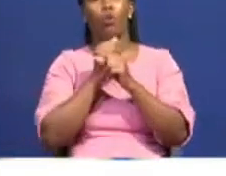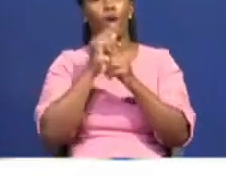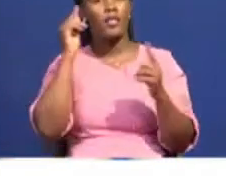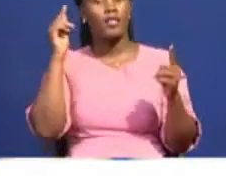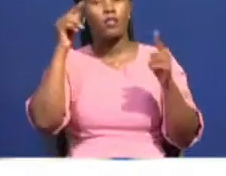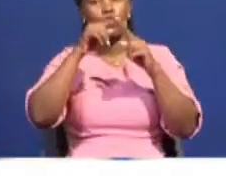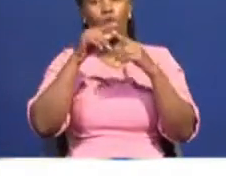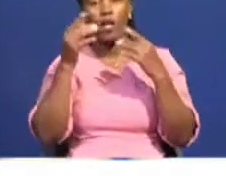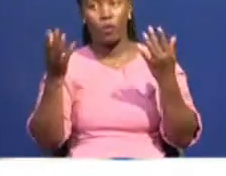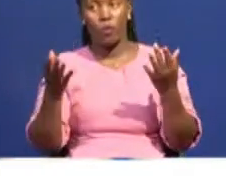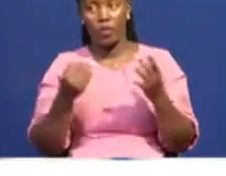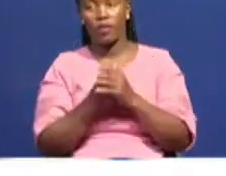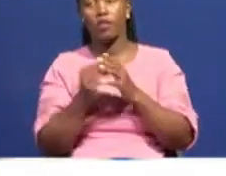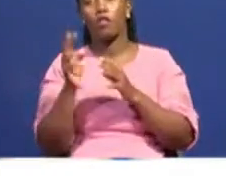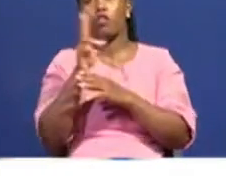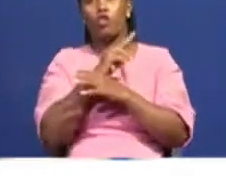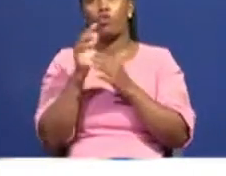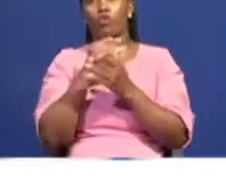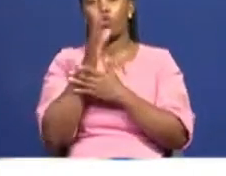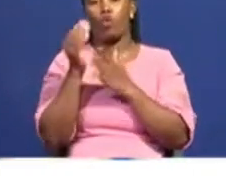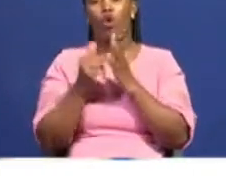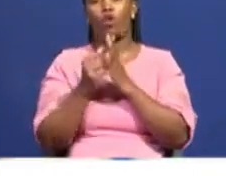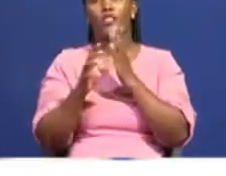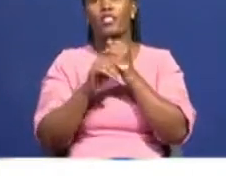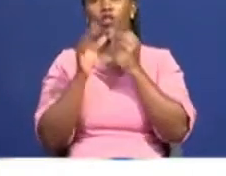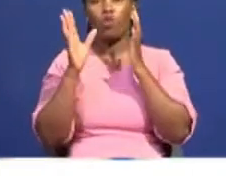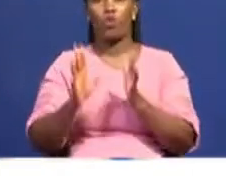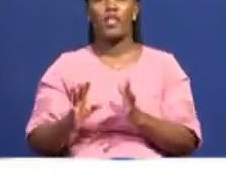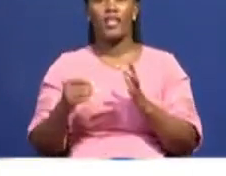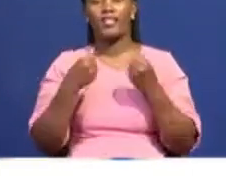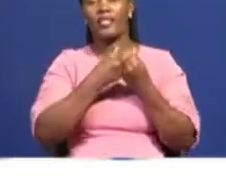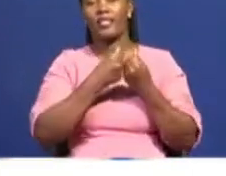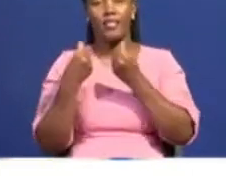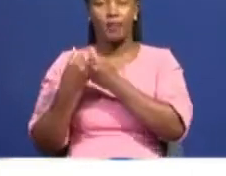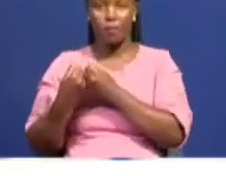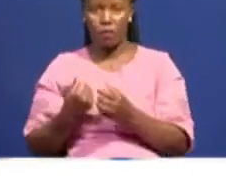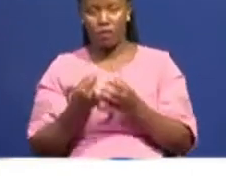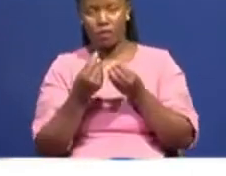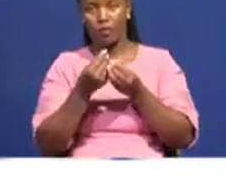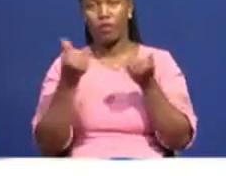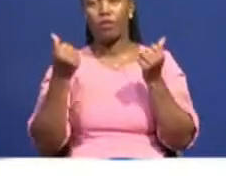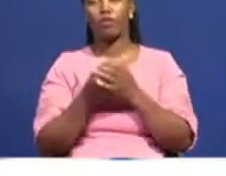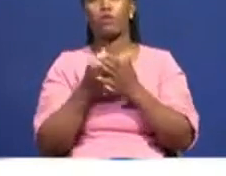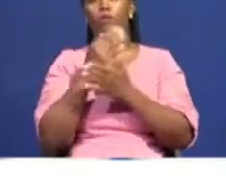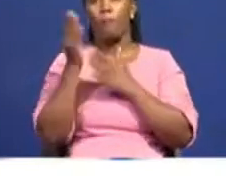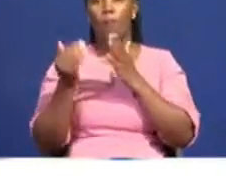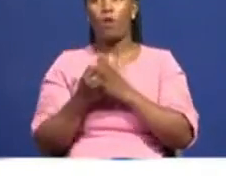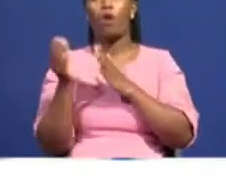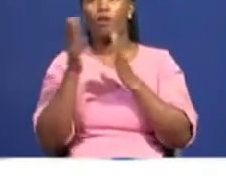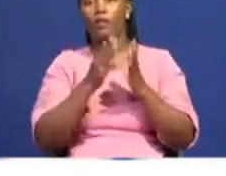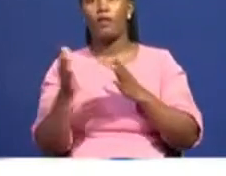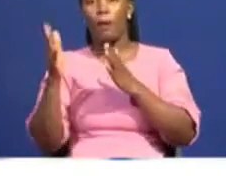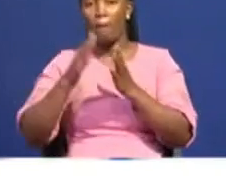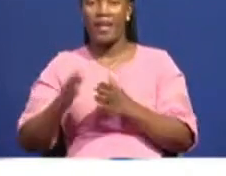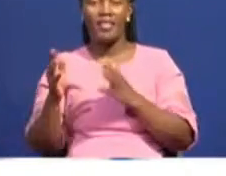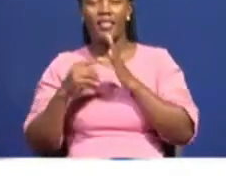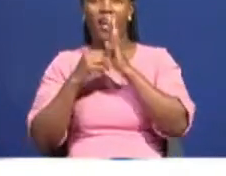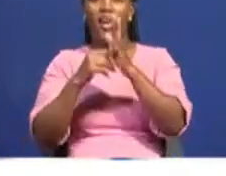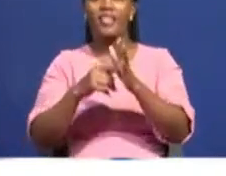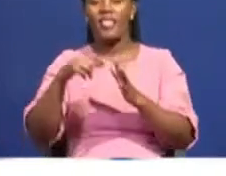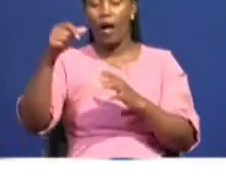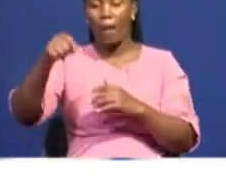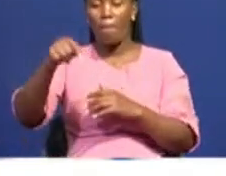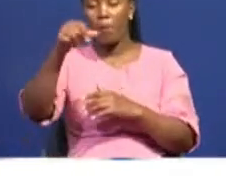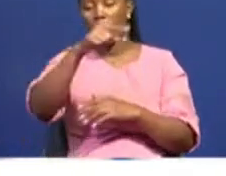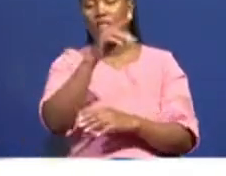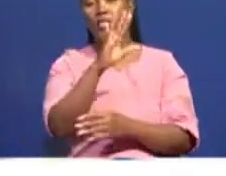been embracing this multi-stakeholder approach towards some of these challenges. All these mitigation and adaptation measures that we mentioned, tree planting,